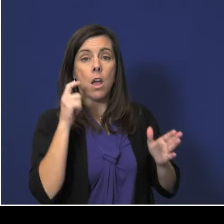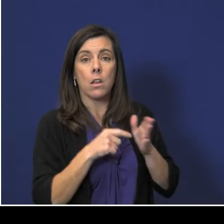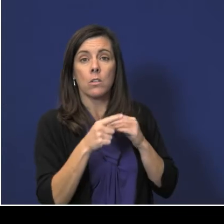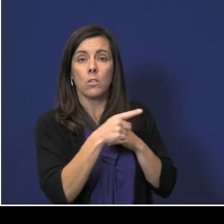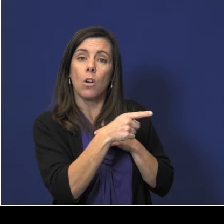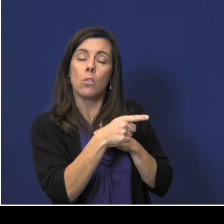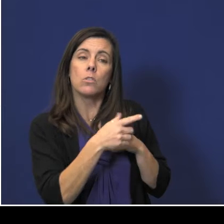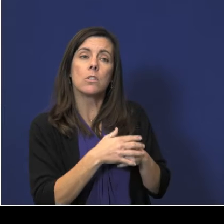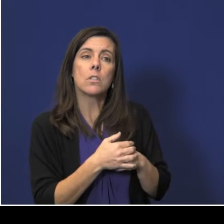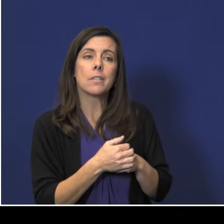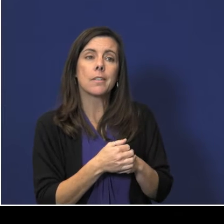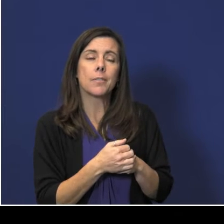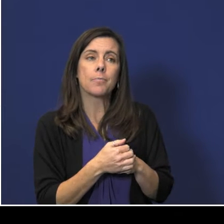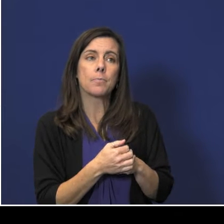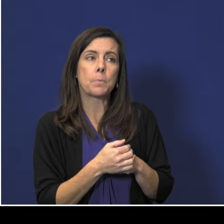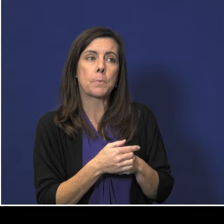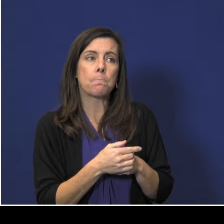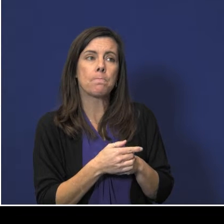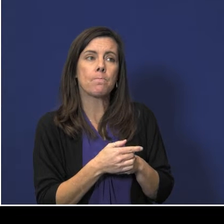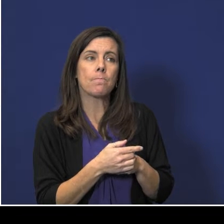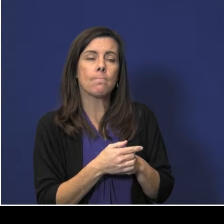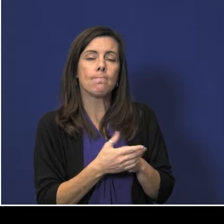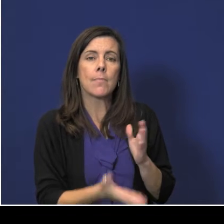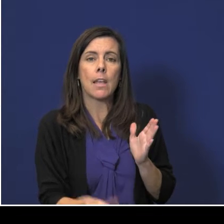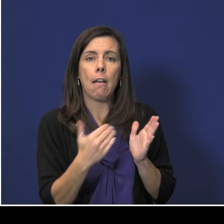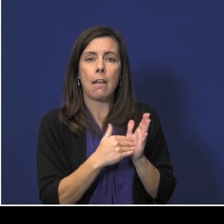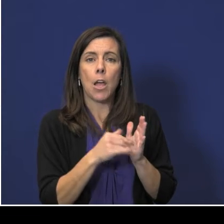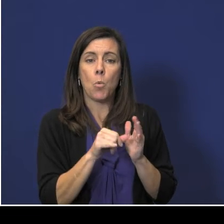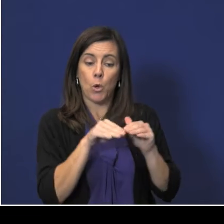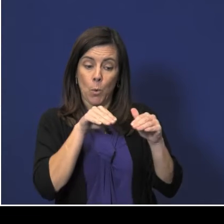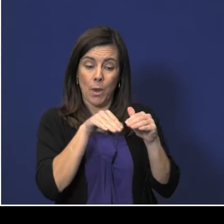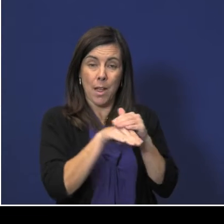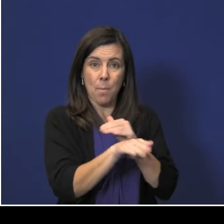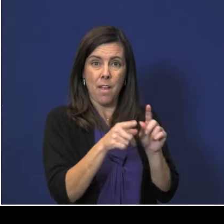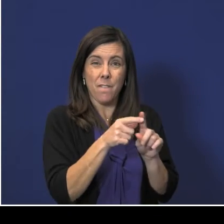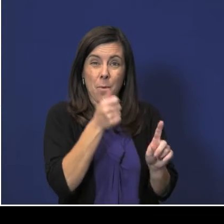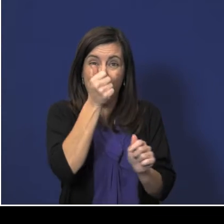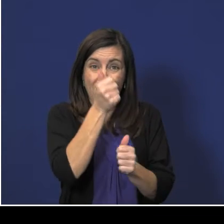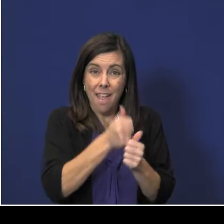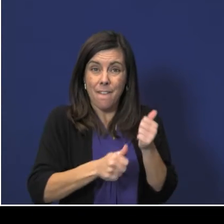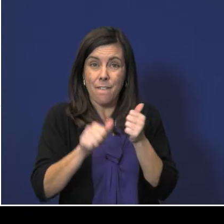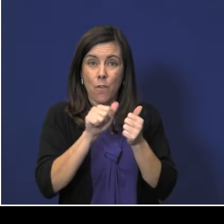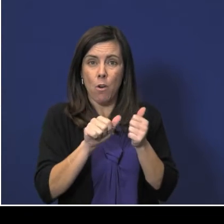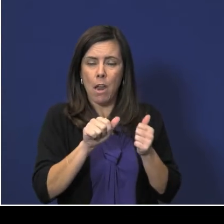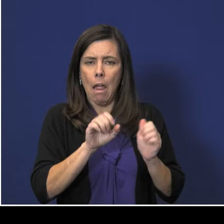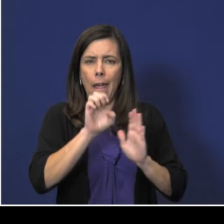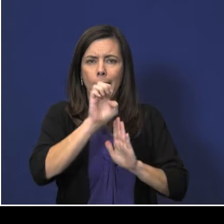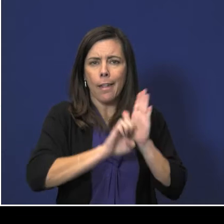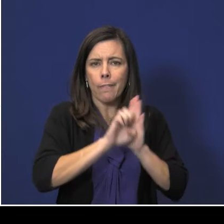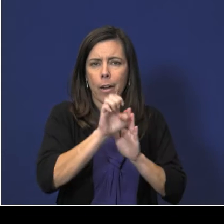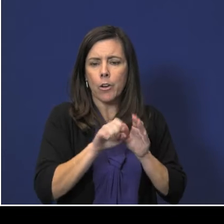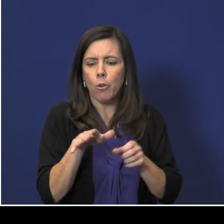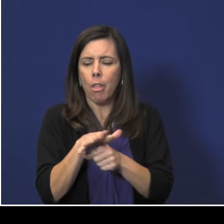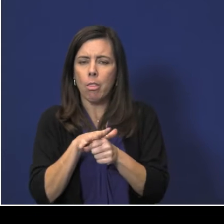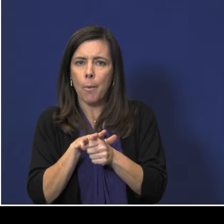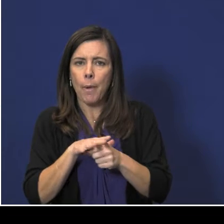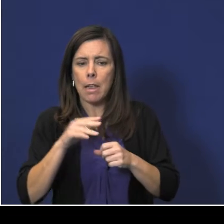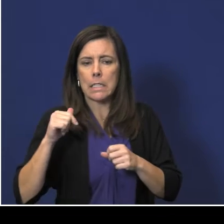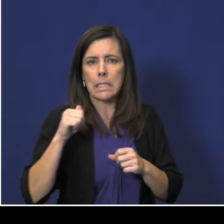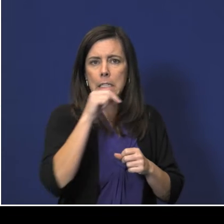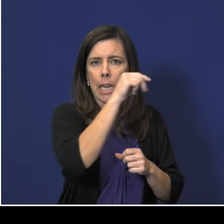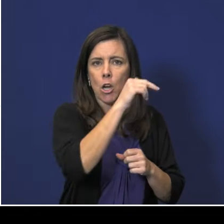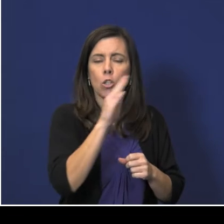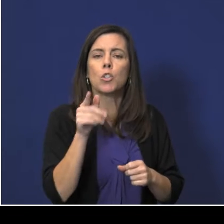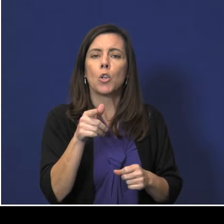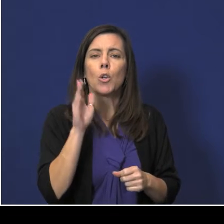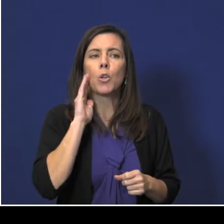need to dive too much into the security of it, but again, even when you come in from every kind of elevator lobby or even from stairs, you're going to be